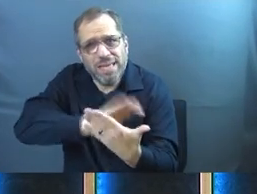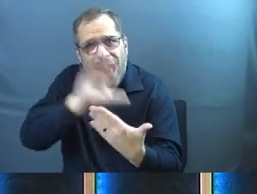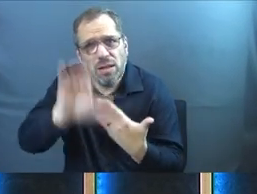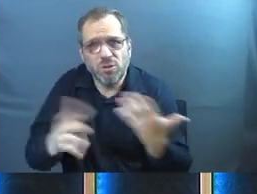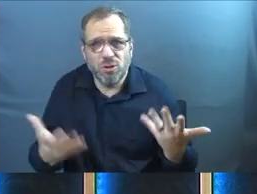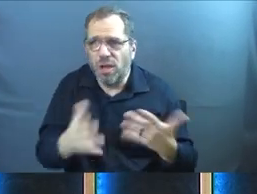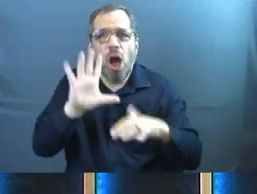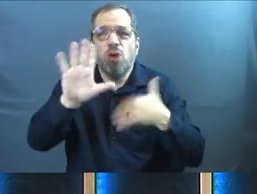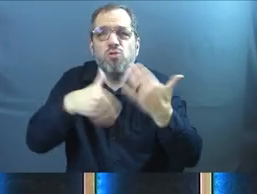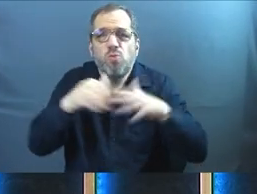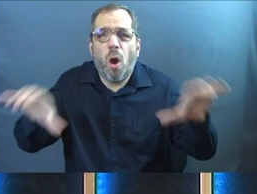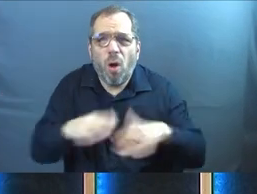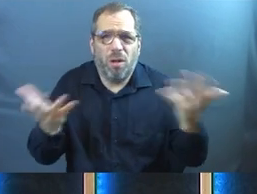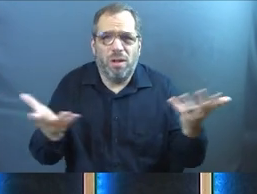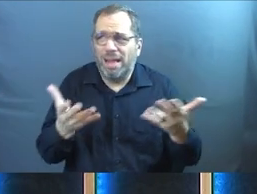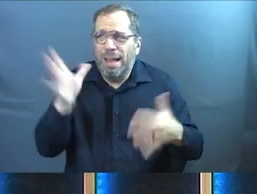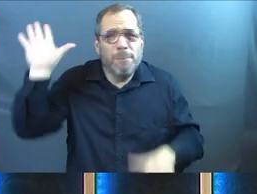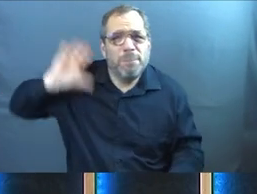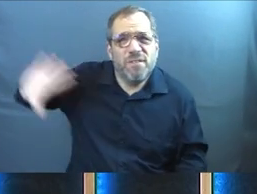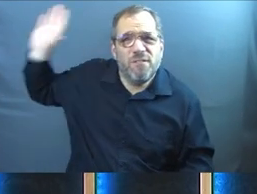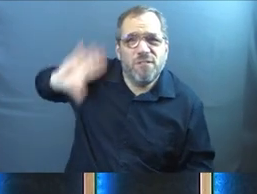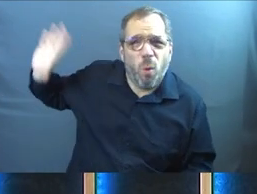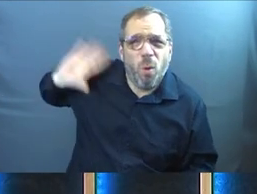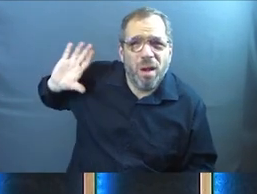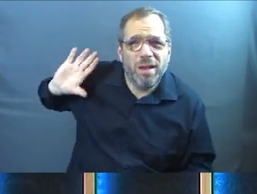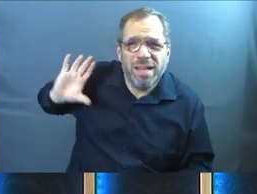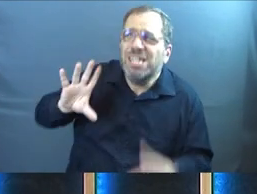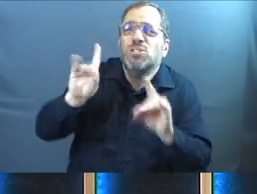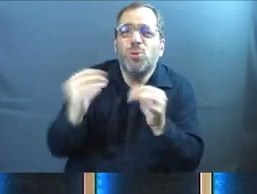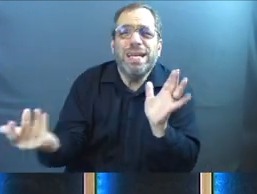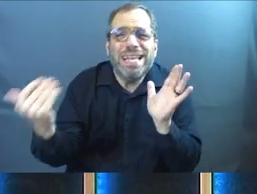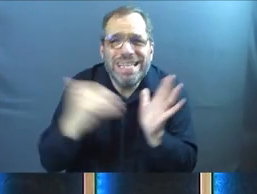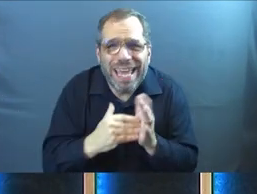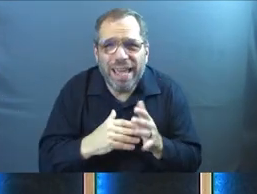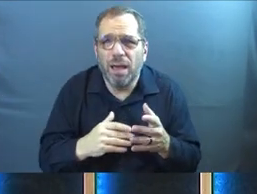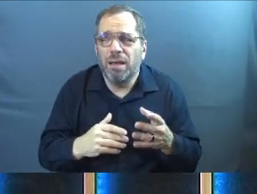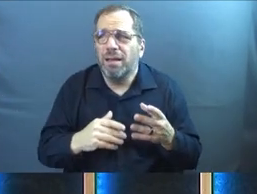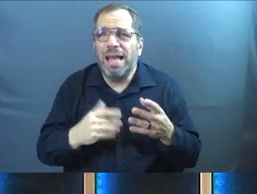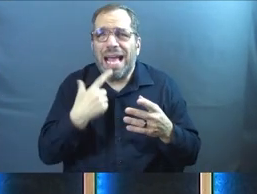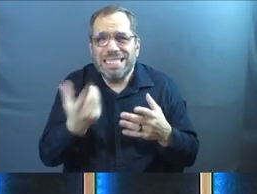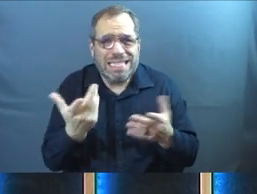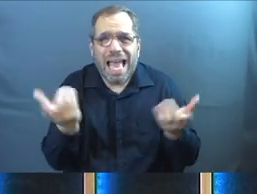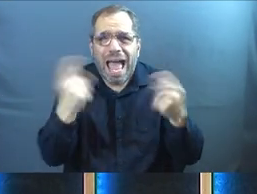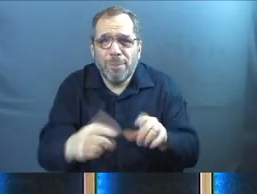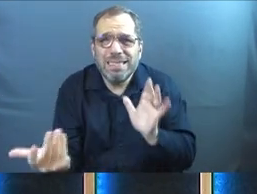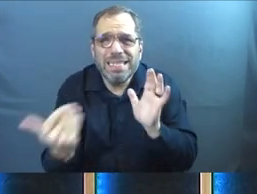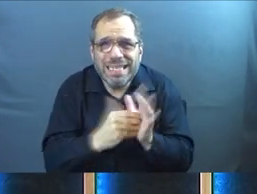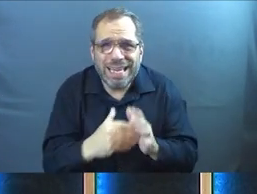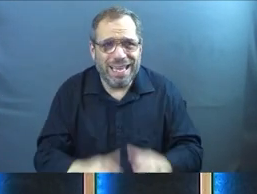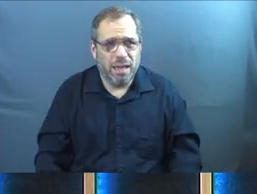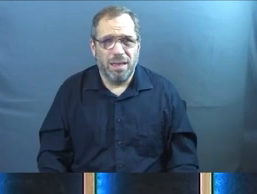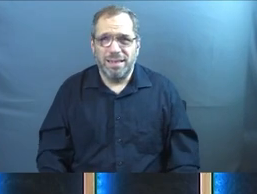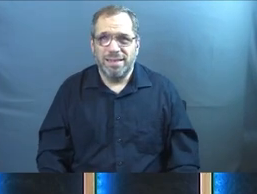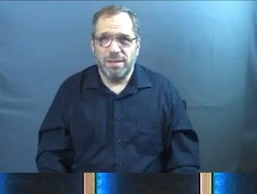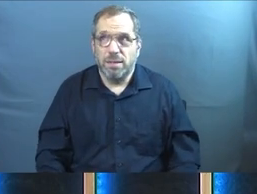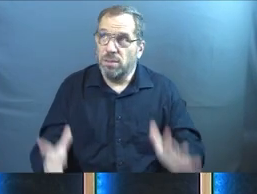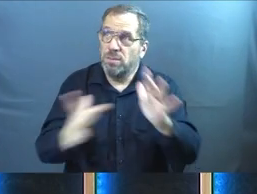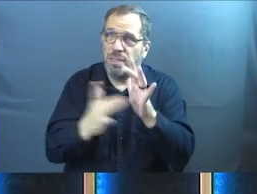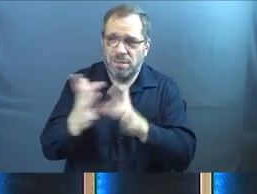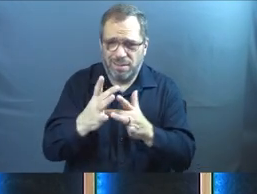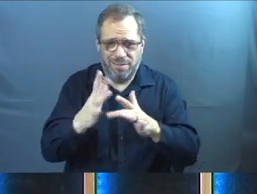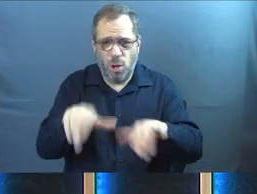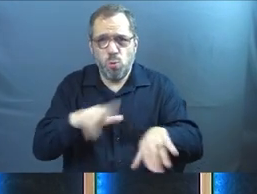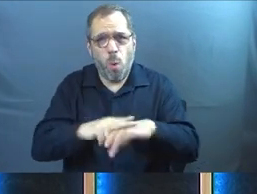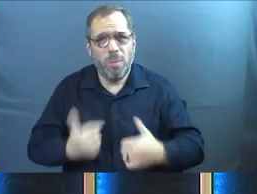Do all the things that you used to do and see what happens. See how practical Jesus is